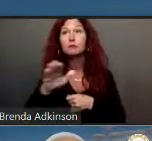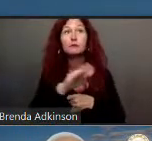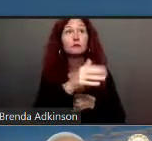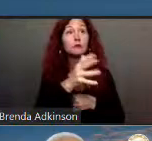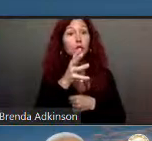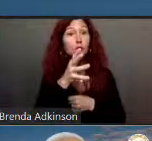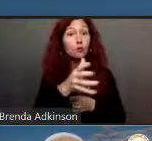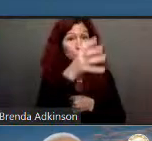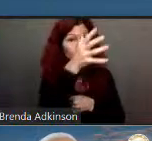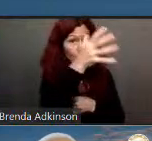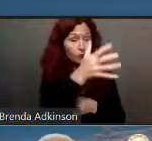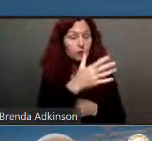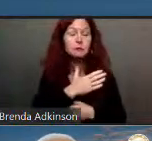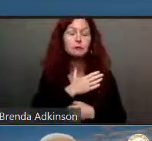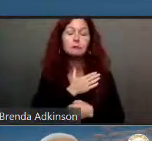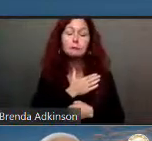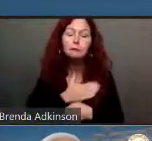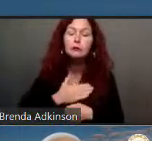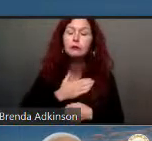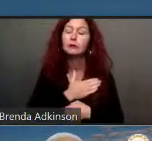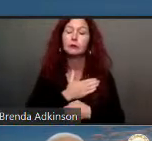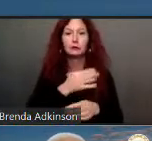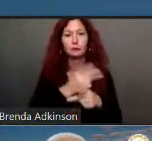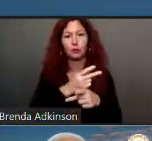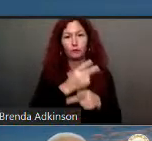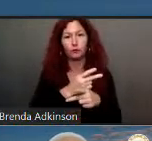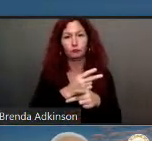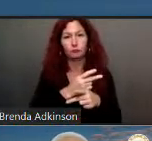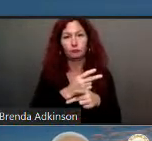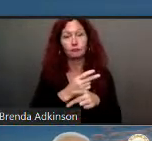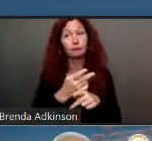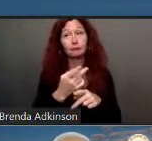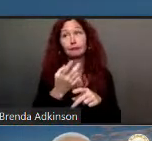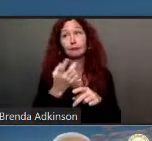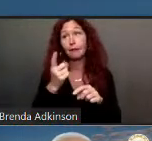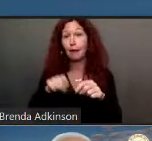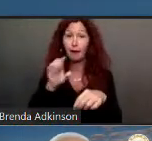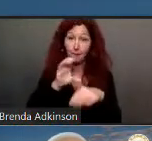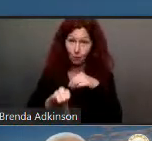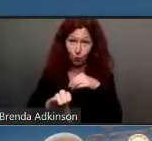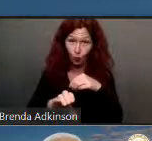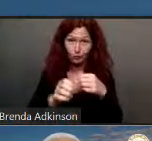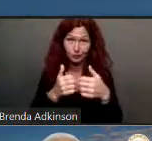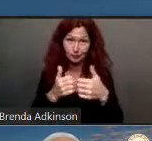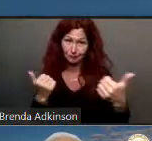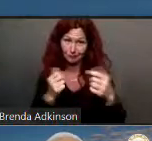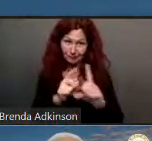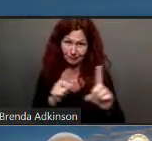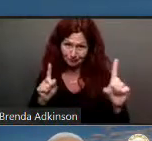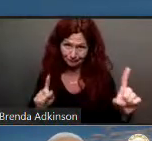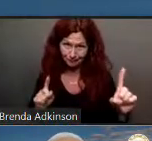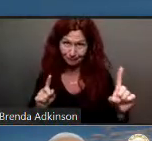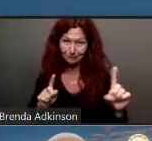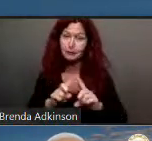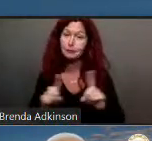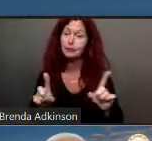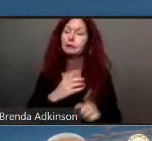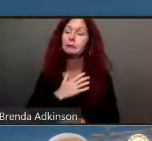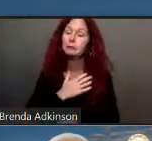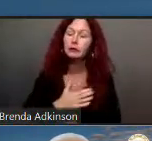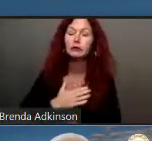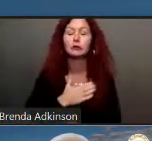grandkids. Obviously, there's no county order that will make people do this. It's just common sense, and it's really a matter of life and